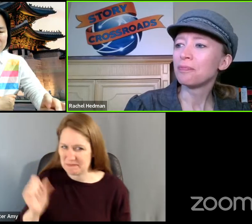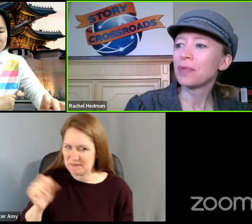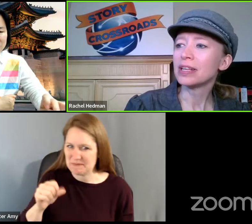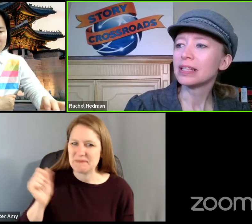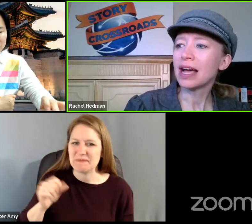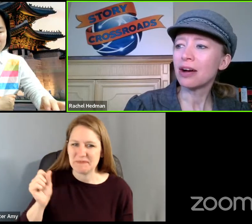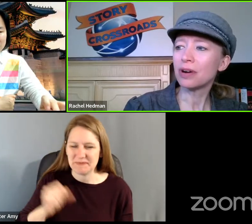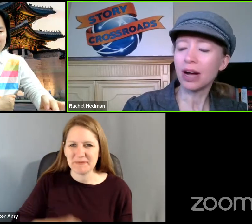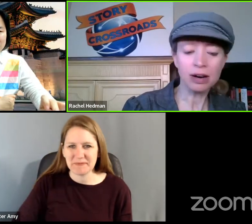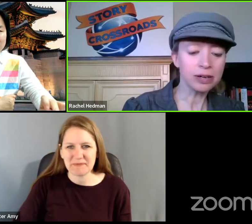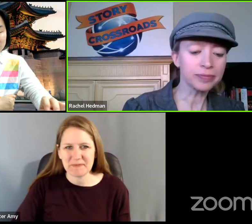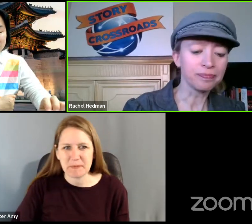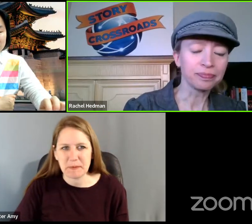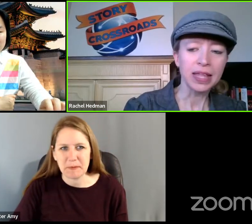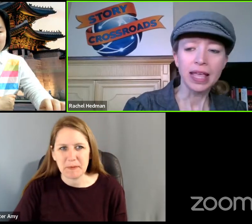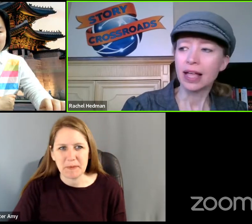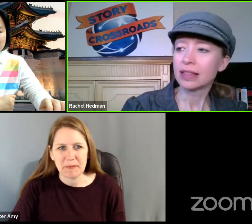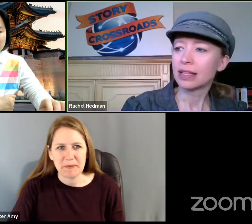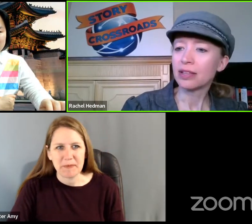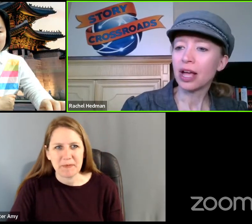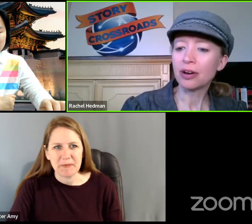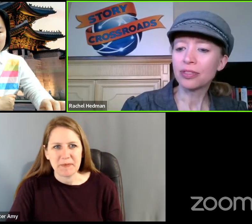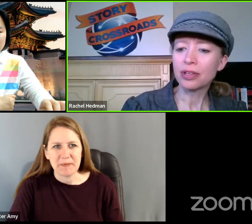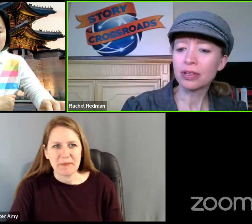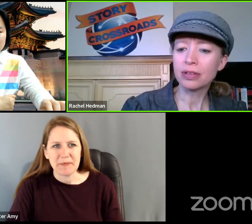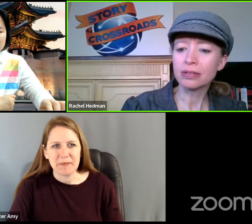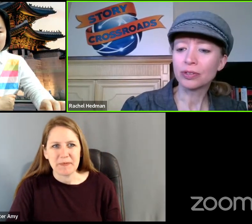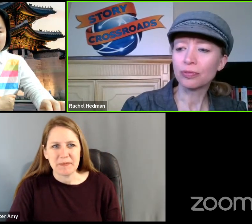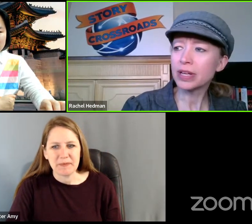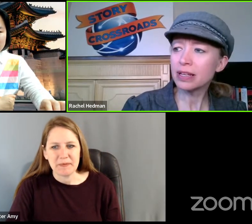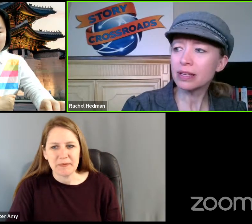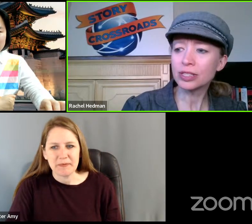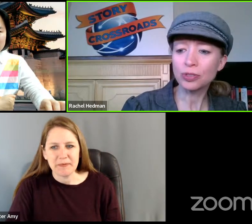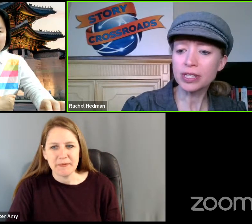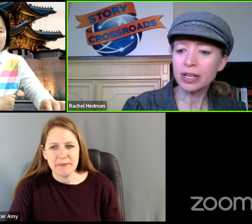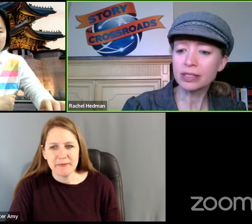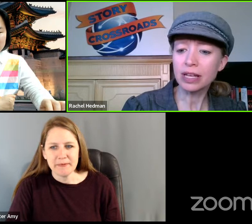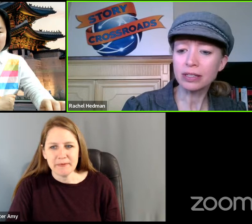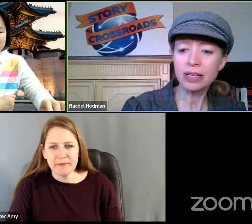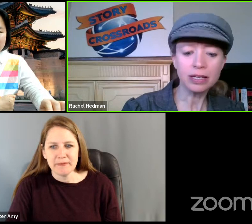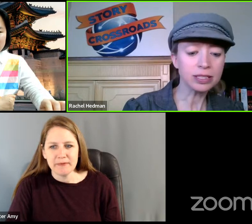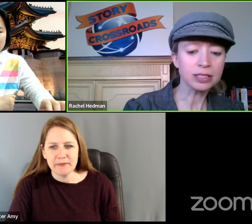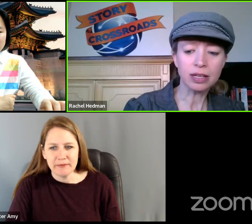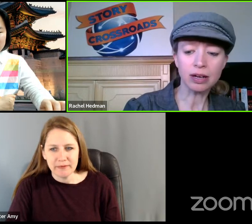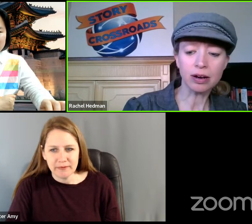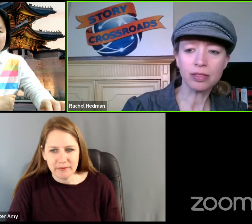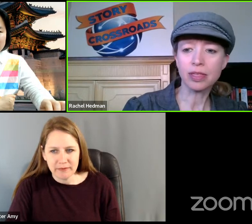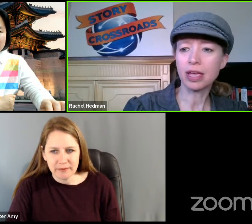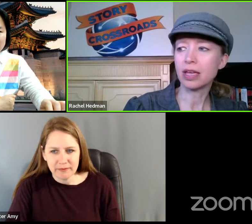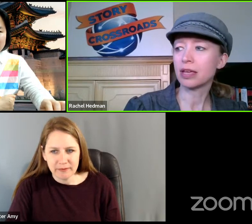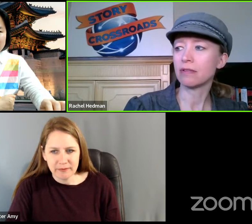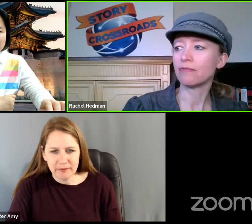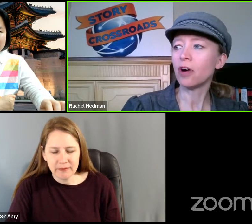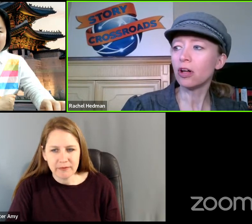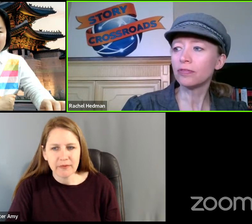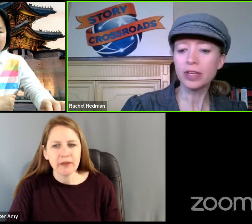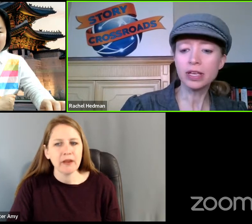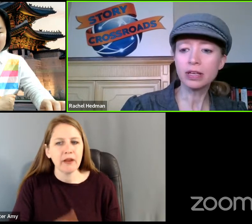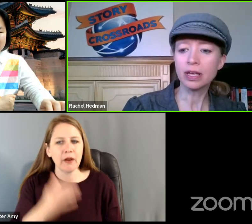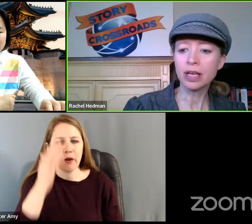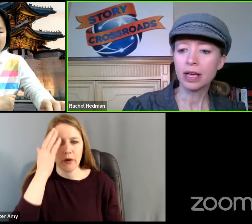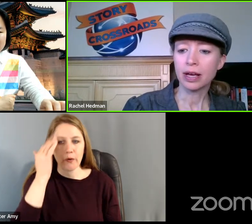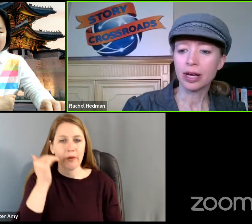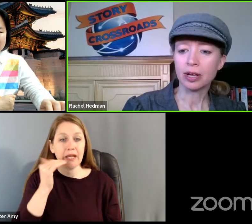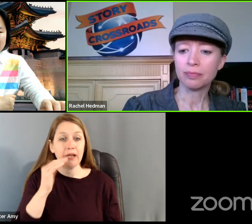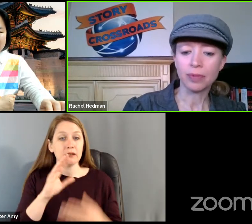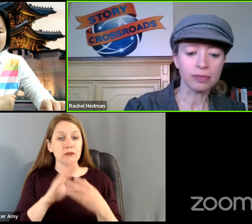Uh, but now are the Korean storytelling techniques, are they